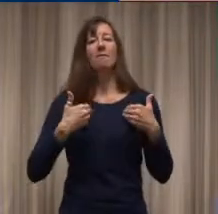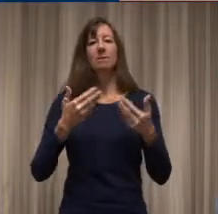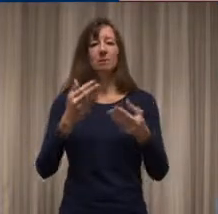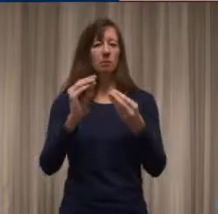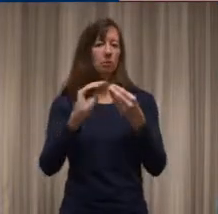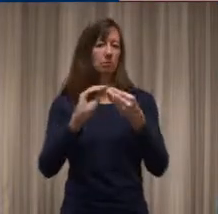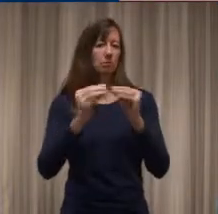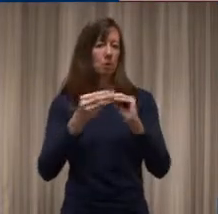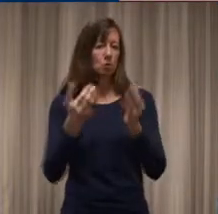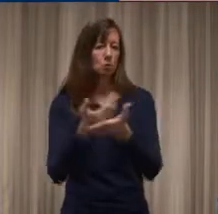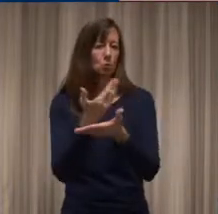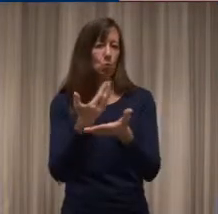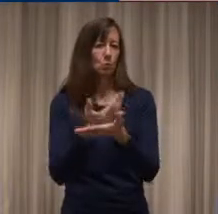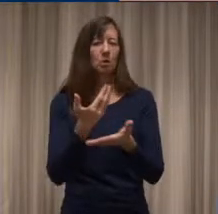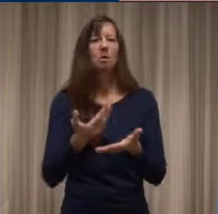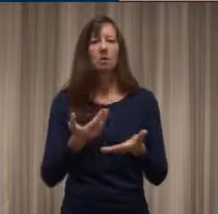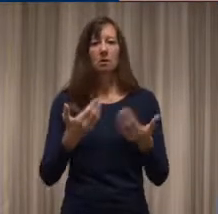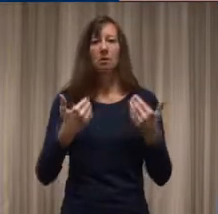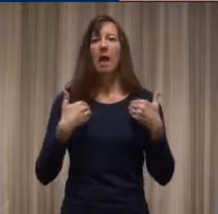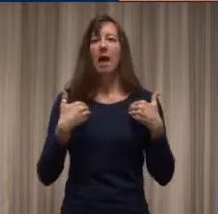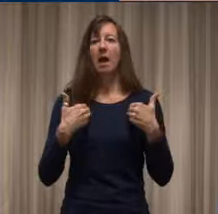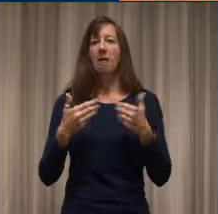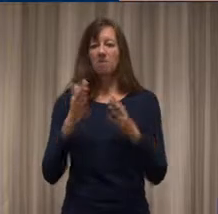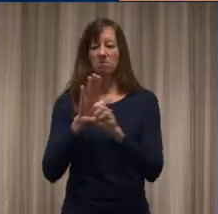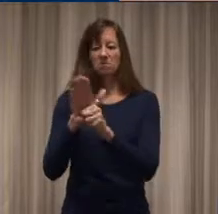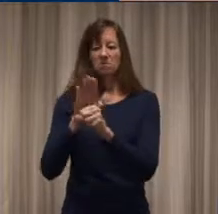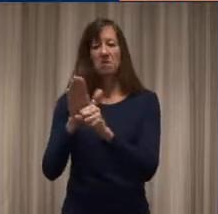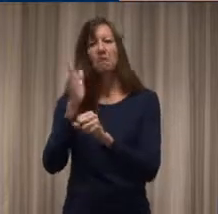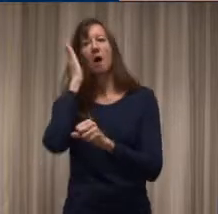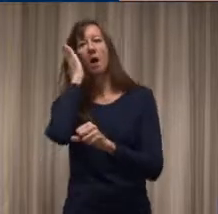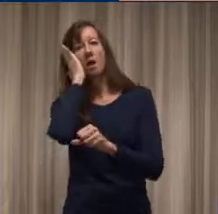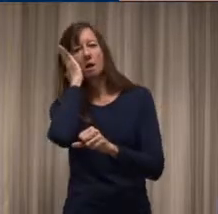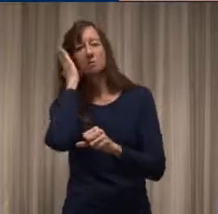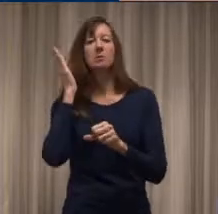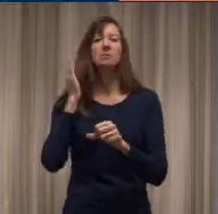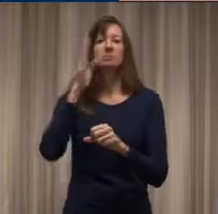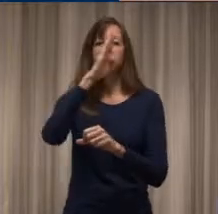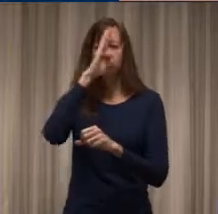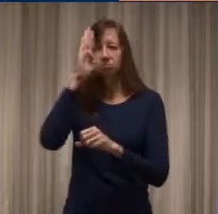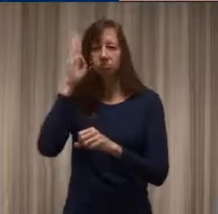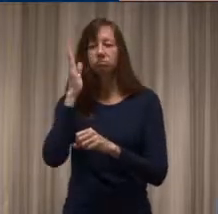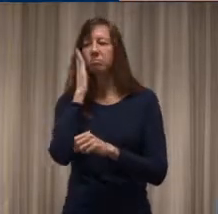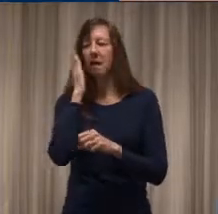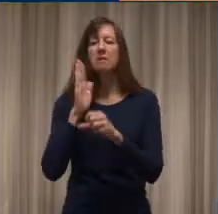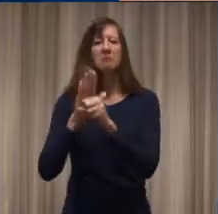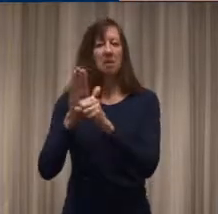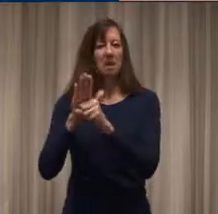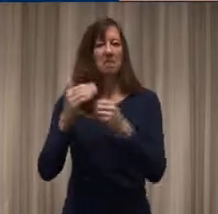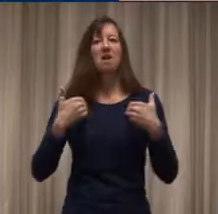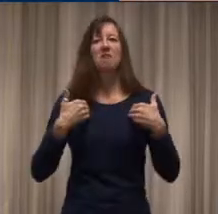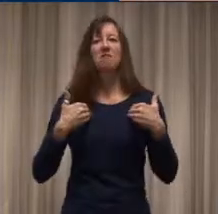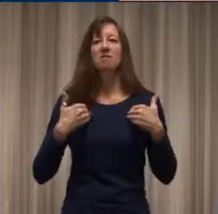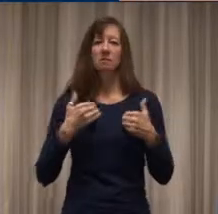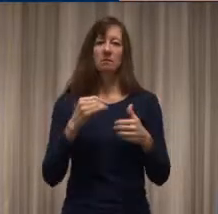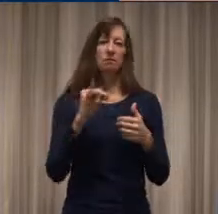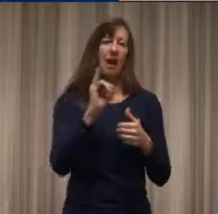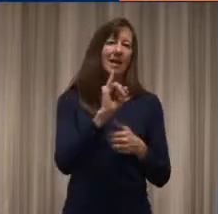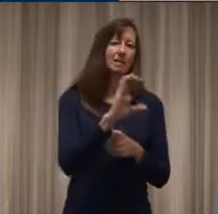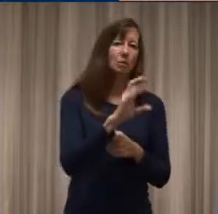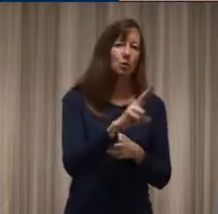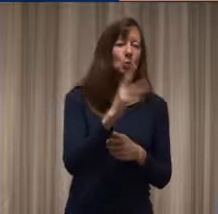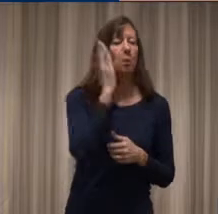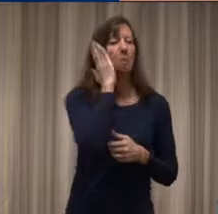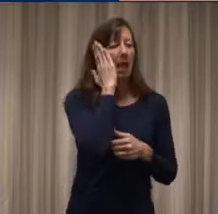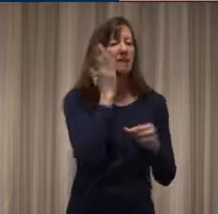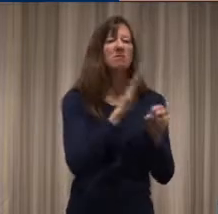capacity to say that we now do have, once again, sufficient capacity for the need for hospital beds, ICU beds, and ventilators.